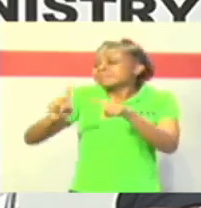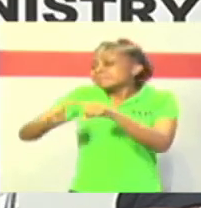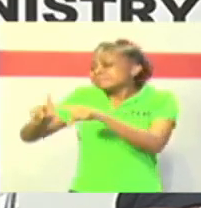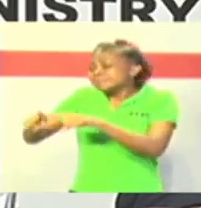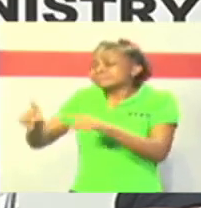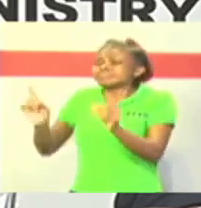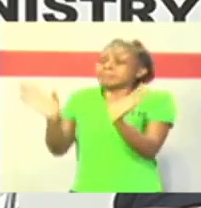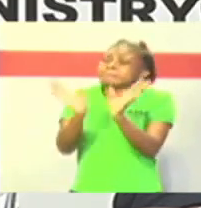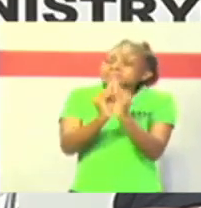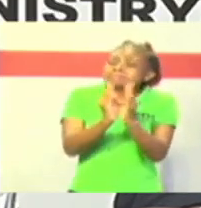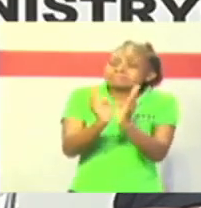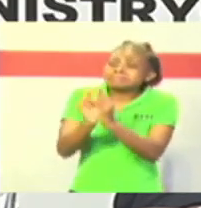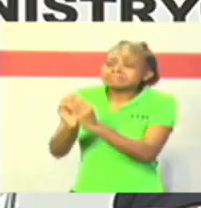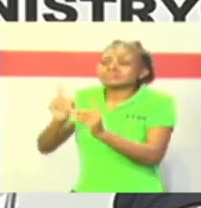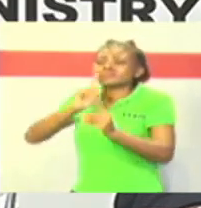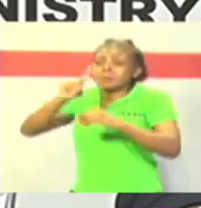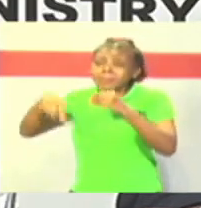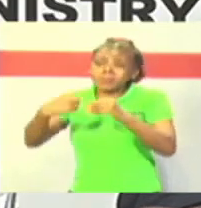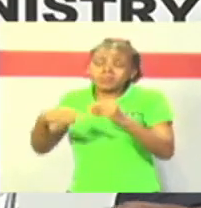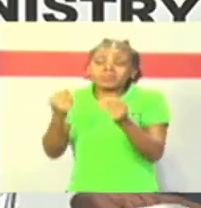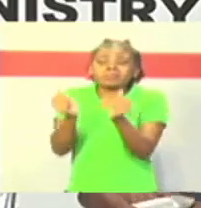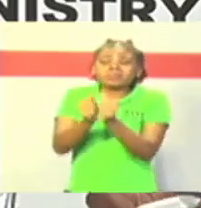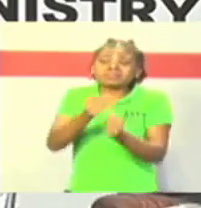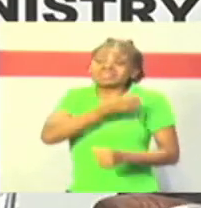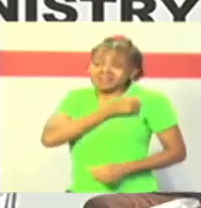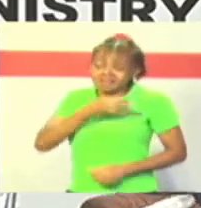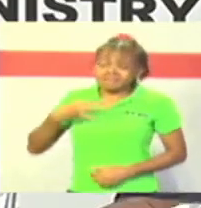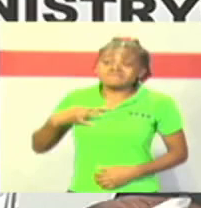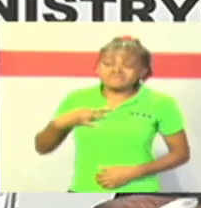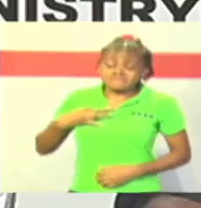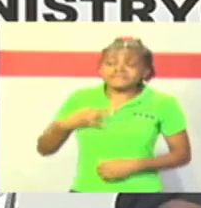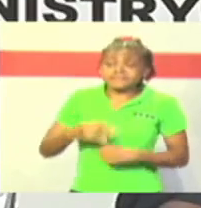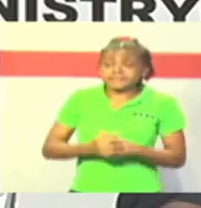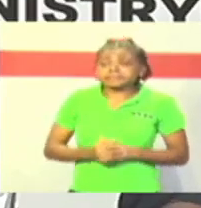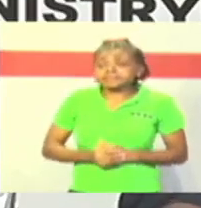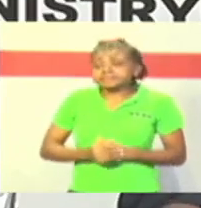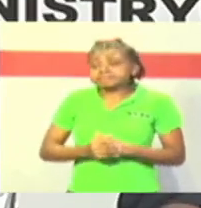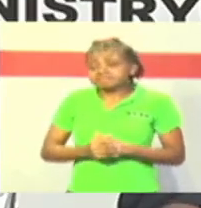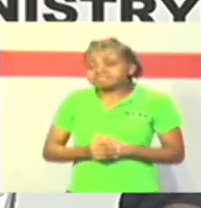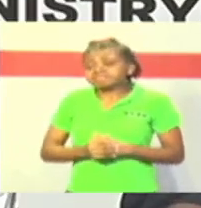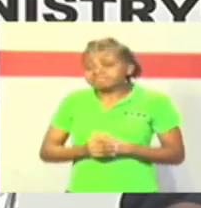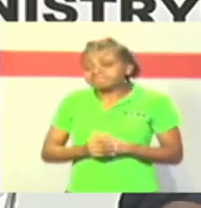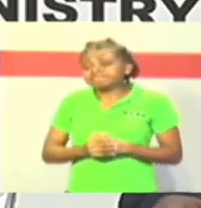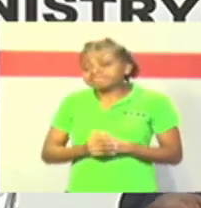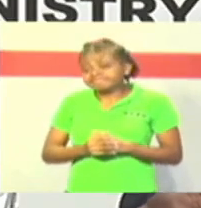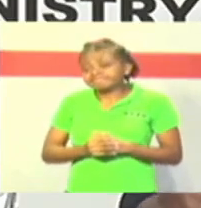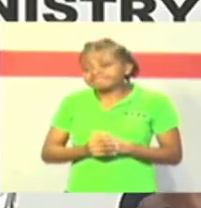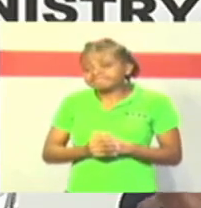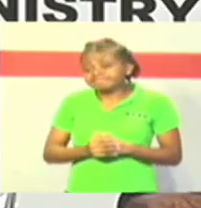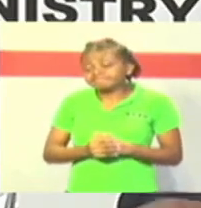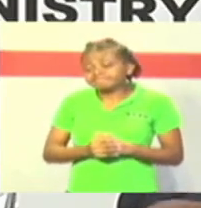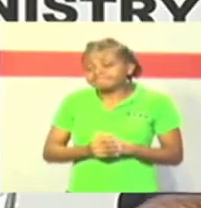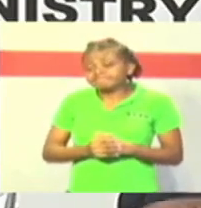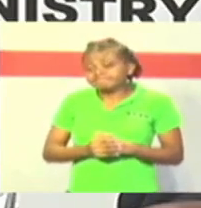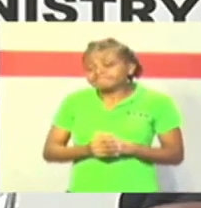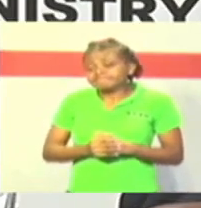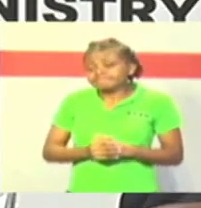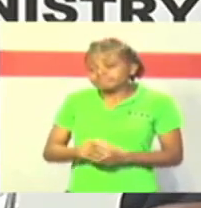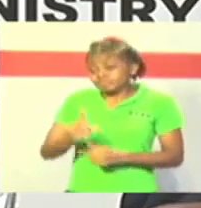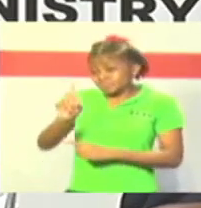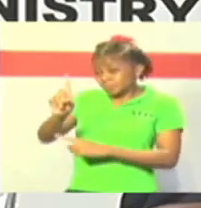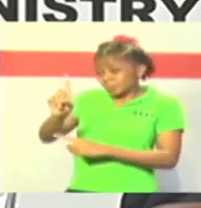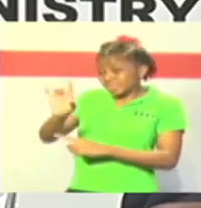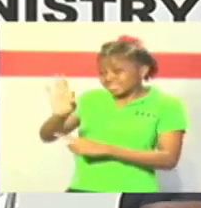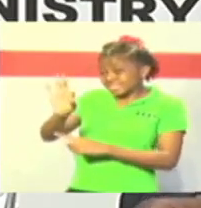staff directly. The swab training, 197 members of staff.